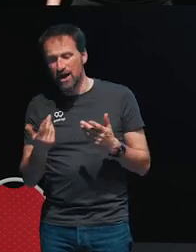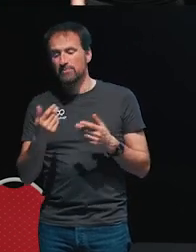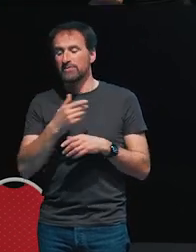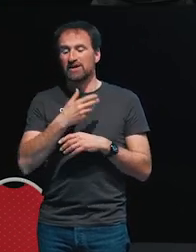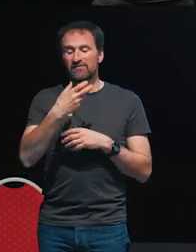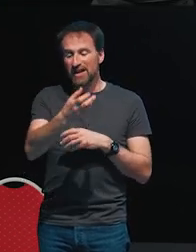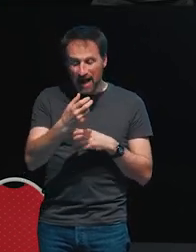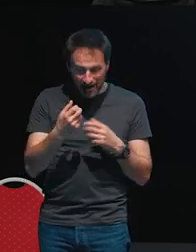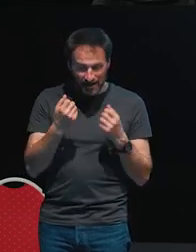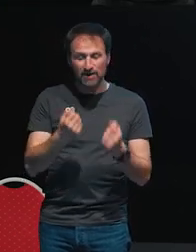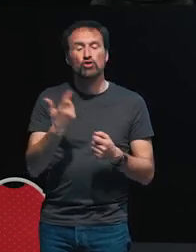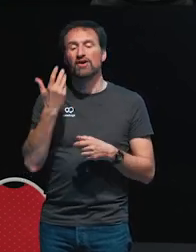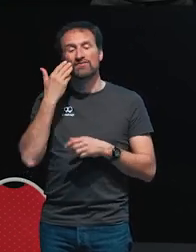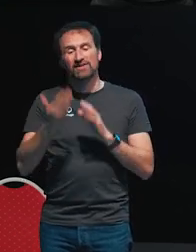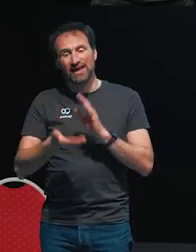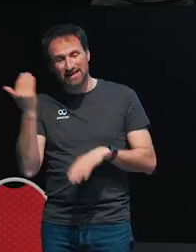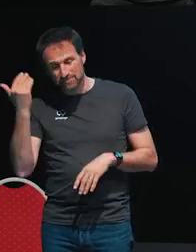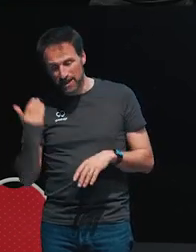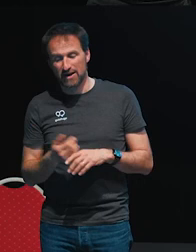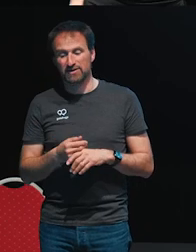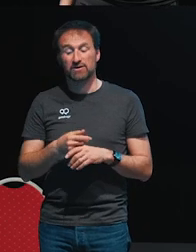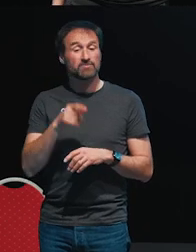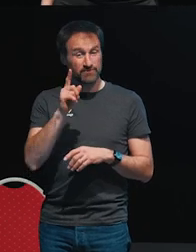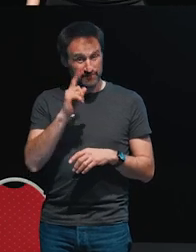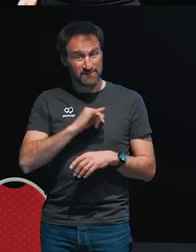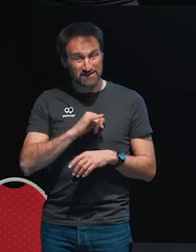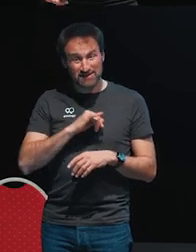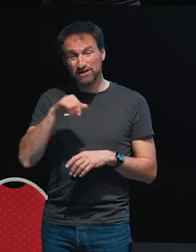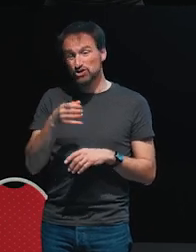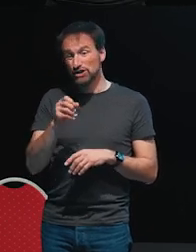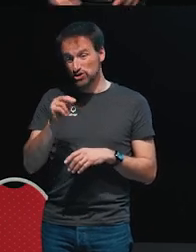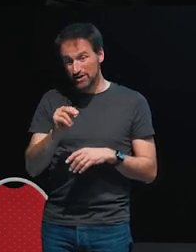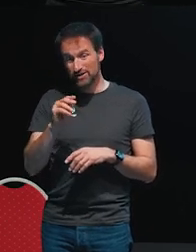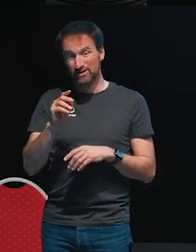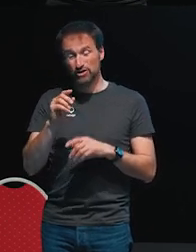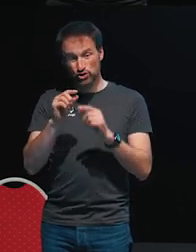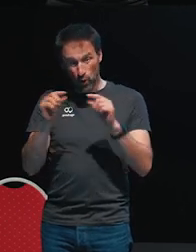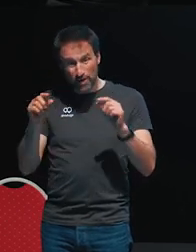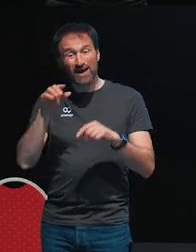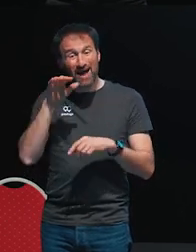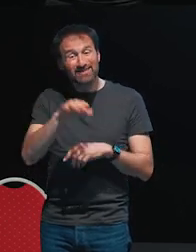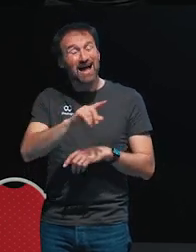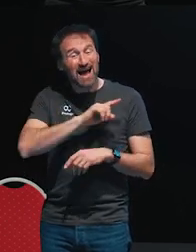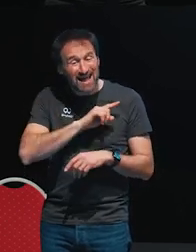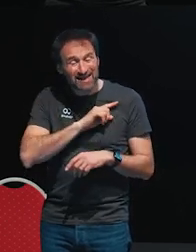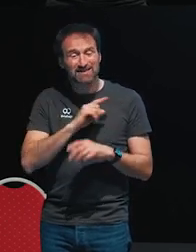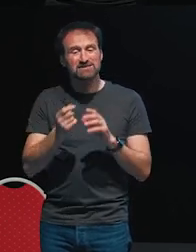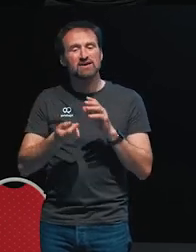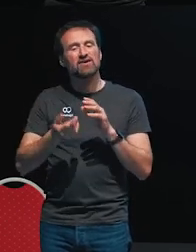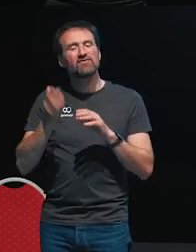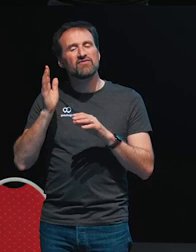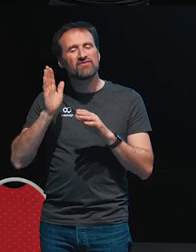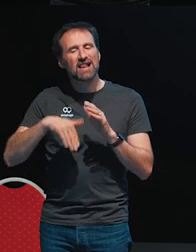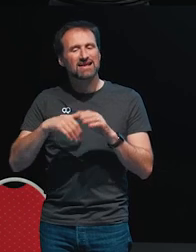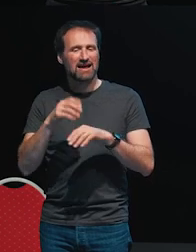that's really interesting, because a JSON Web Token can have its own expiry date. So you don't need to go and check its authenticity if it's still valid